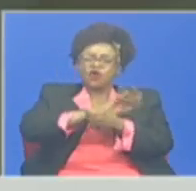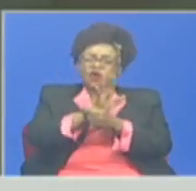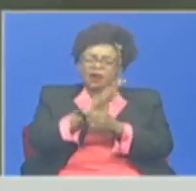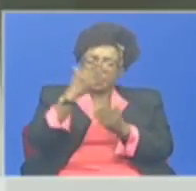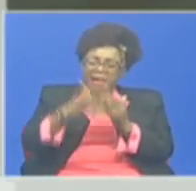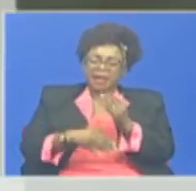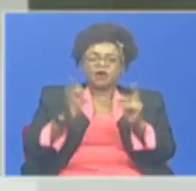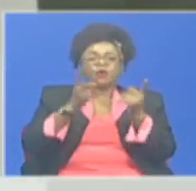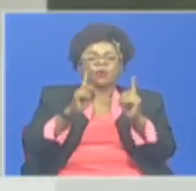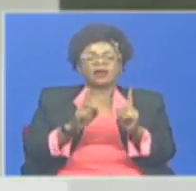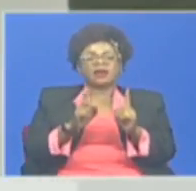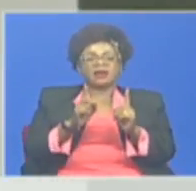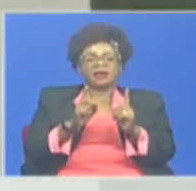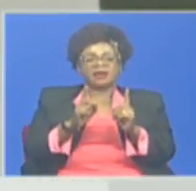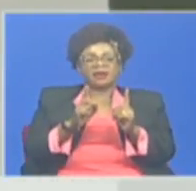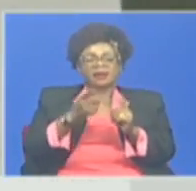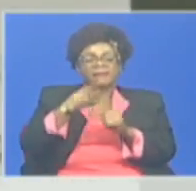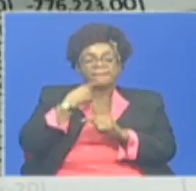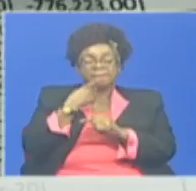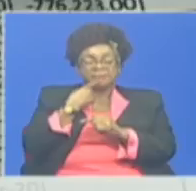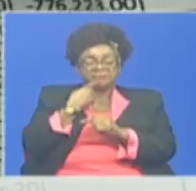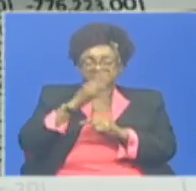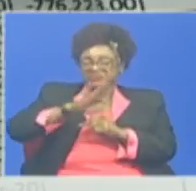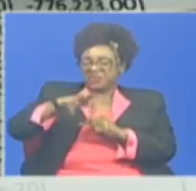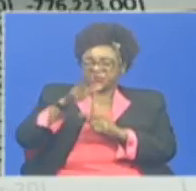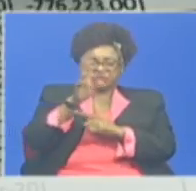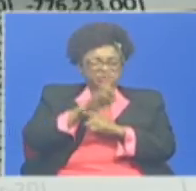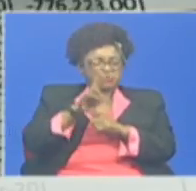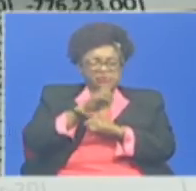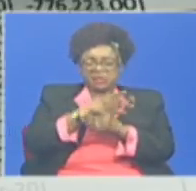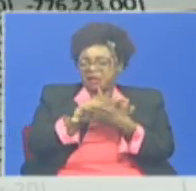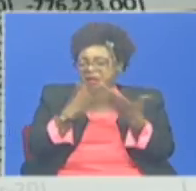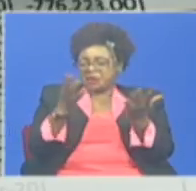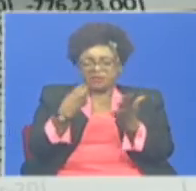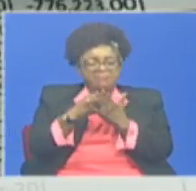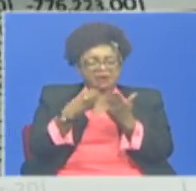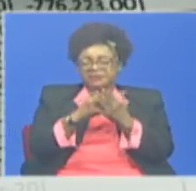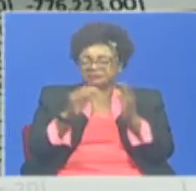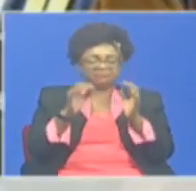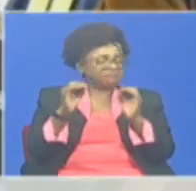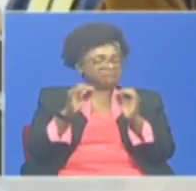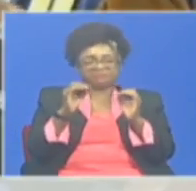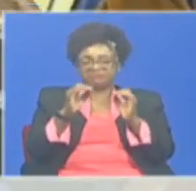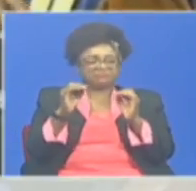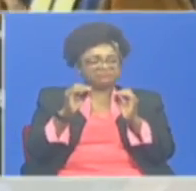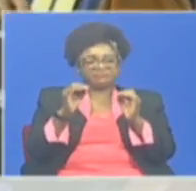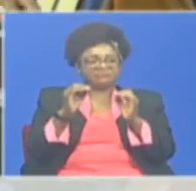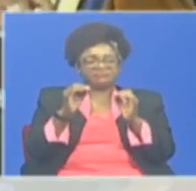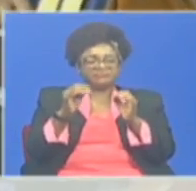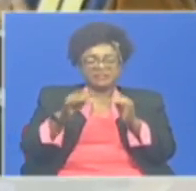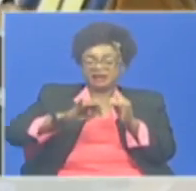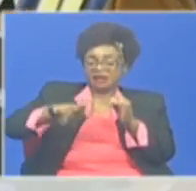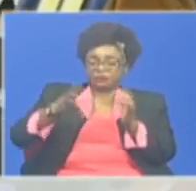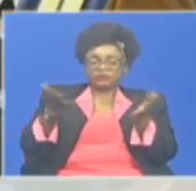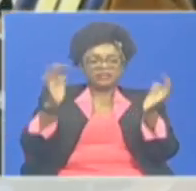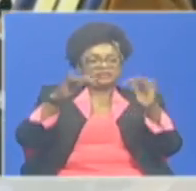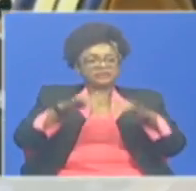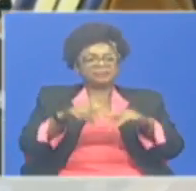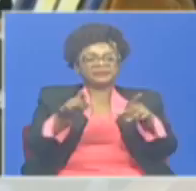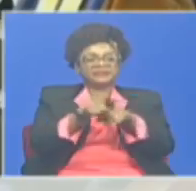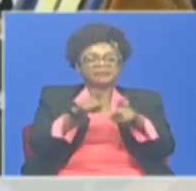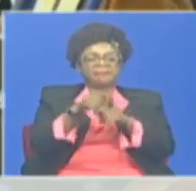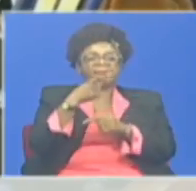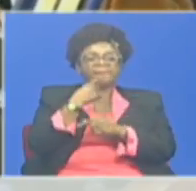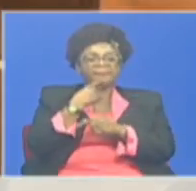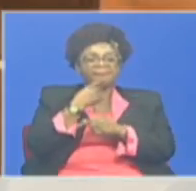governor says the county hasn't used any of the 100 million shillings emergency funds. The county assembly also says